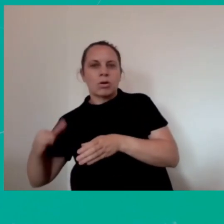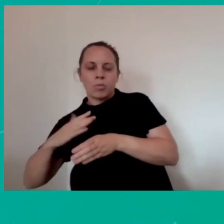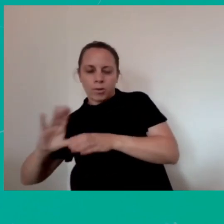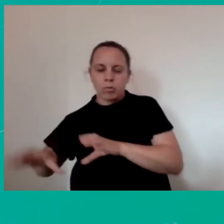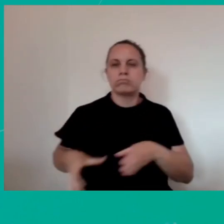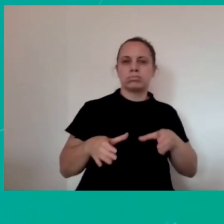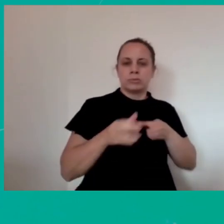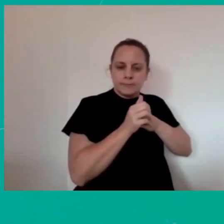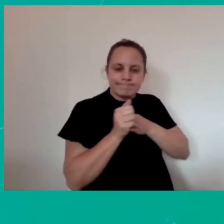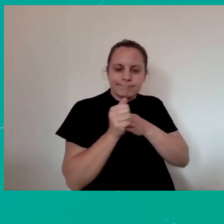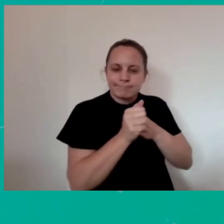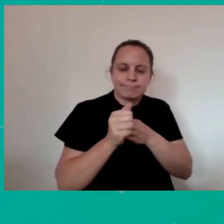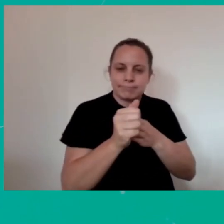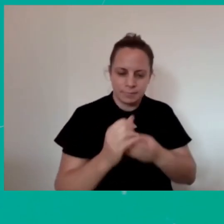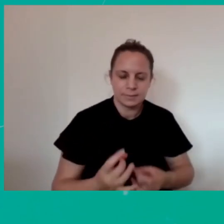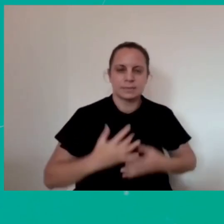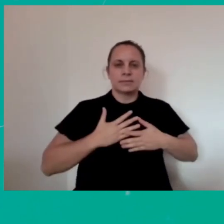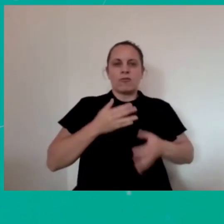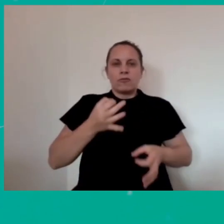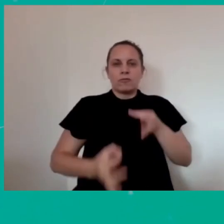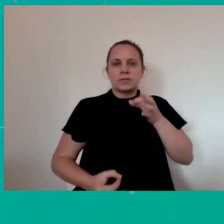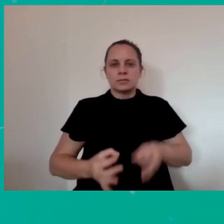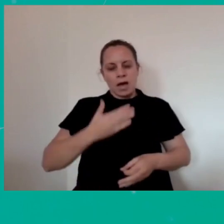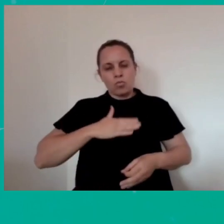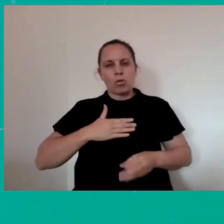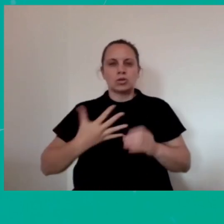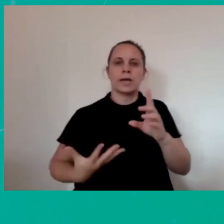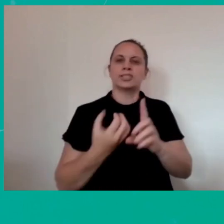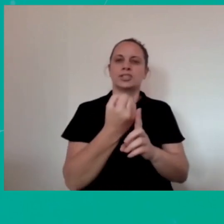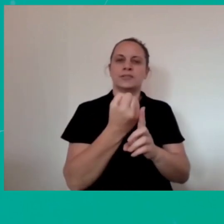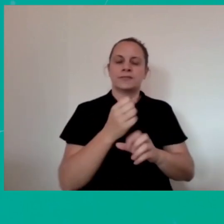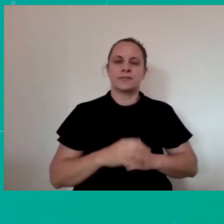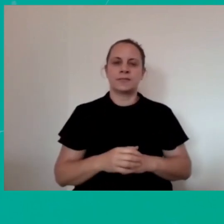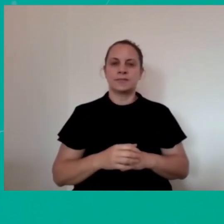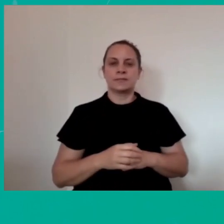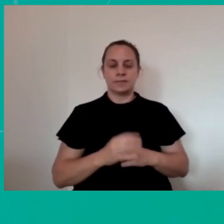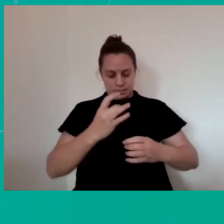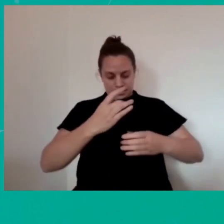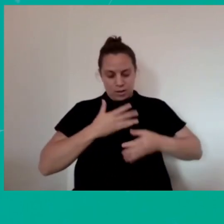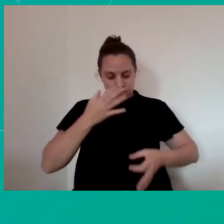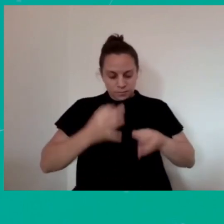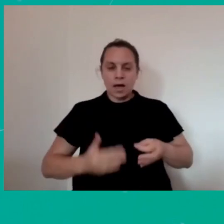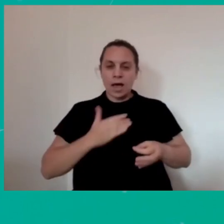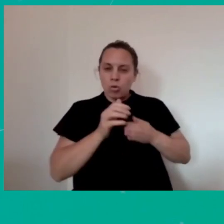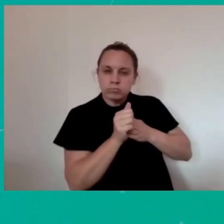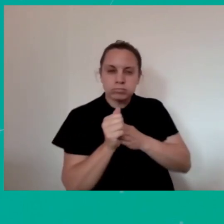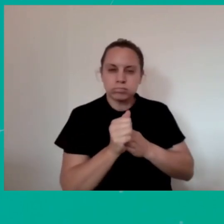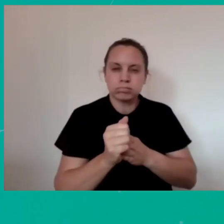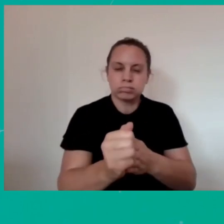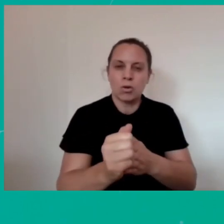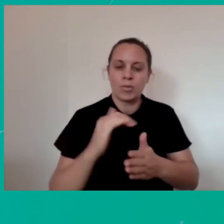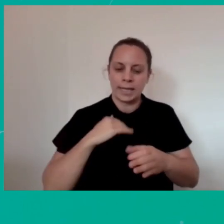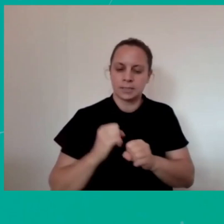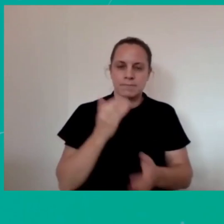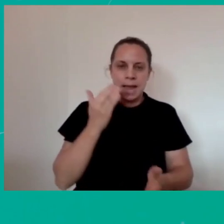of ourselves and what we want to achieve. To do so, we need to build capacity though. I just want to add that before I finish.